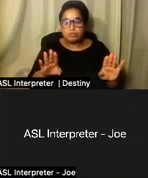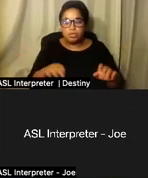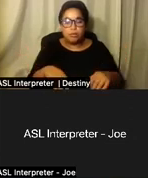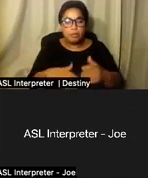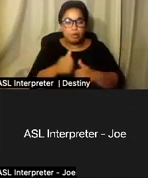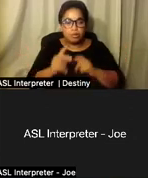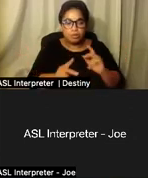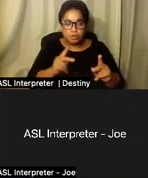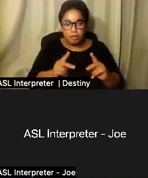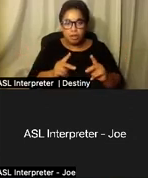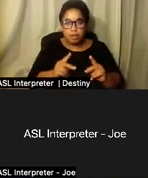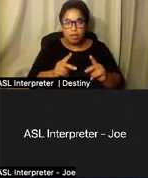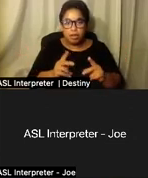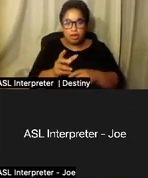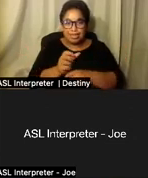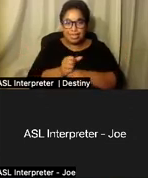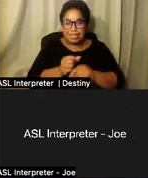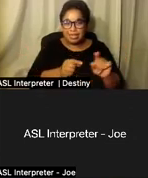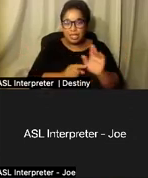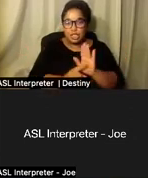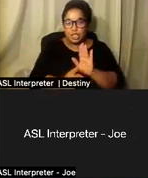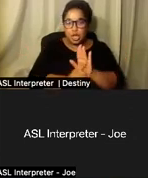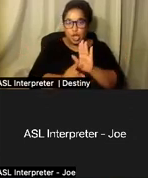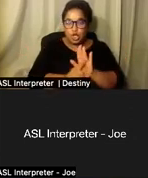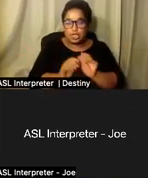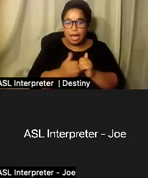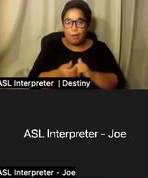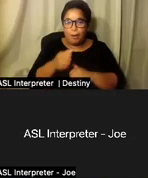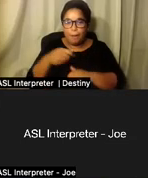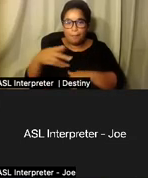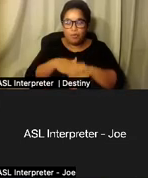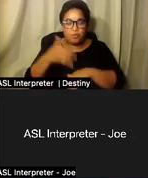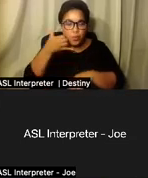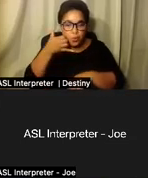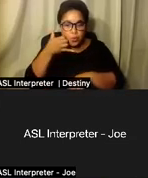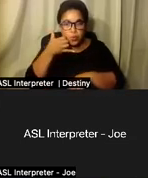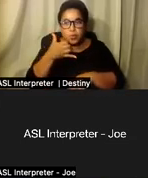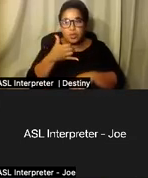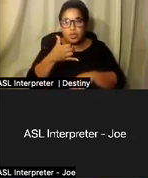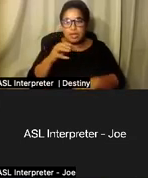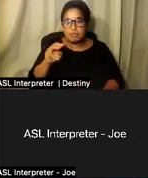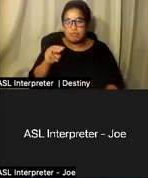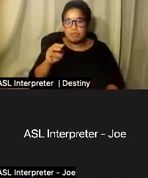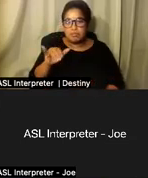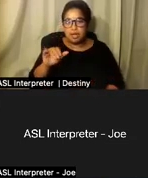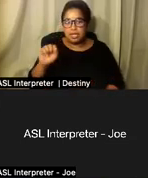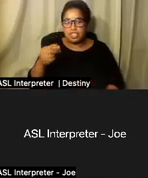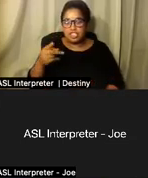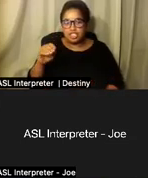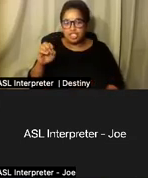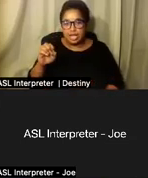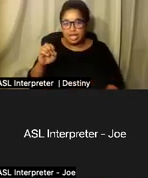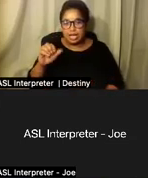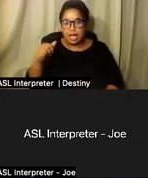now are getting these alerts by either having an app on their phone, such as the MyShake app, or in some